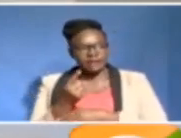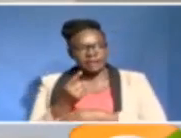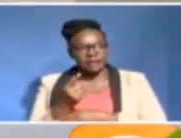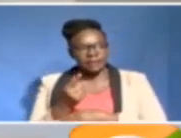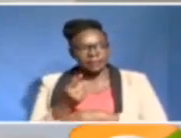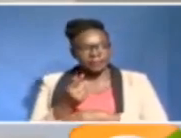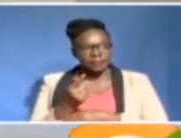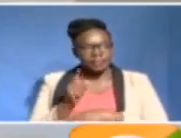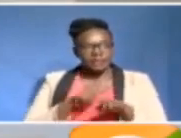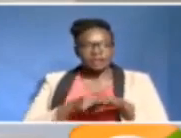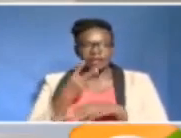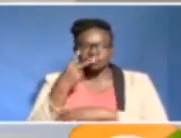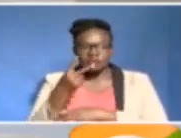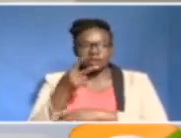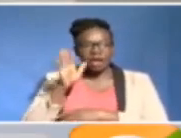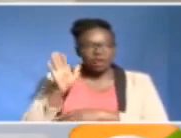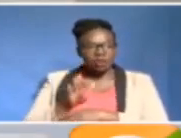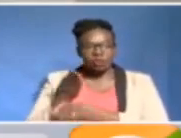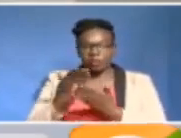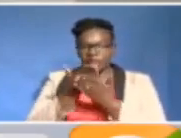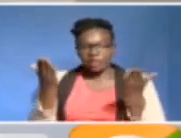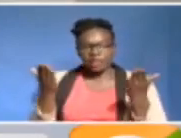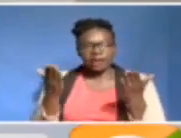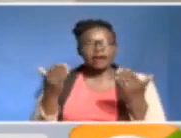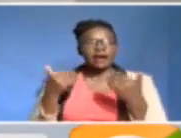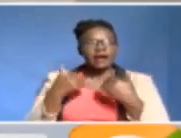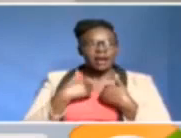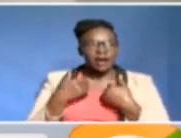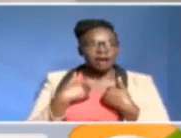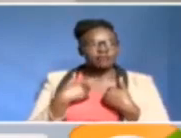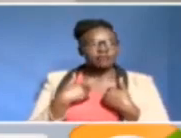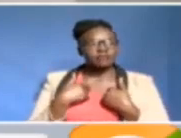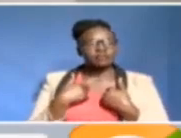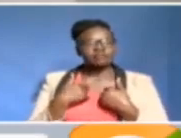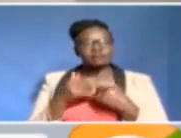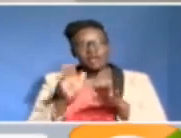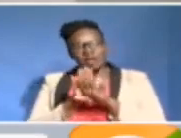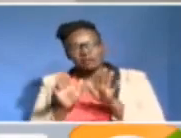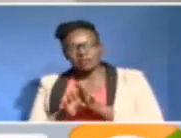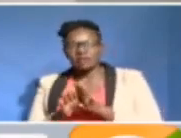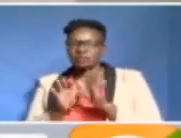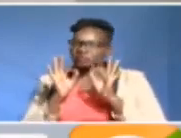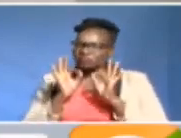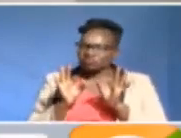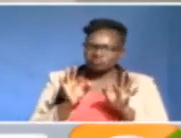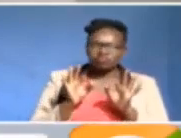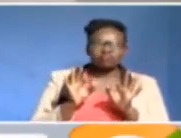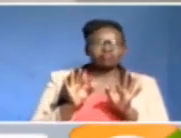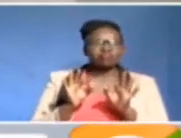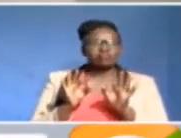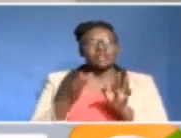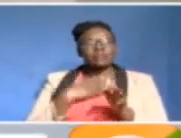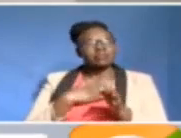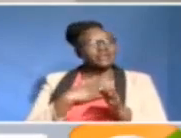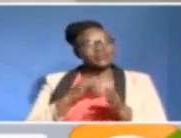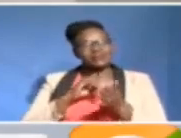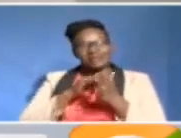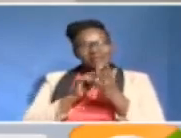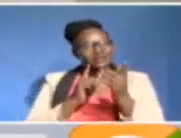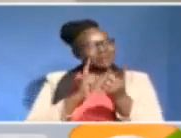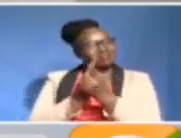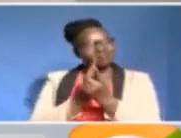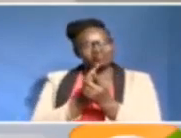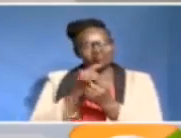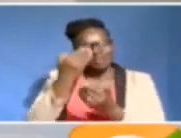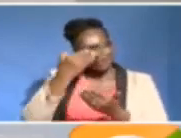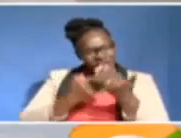when you see a woman out there having a shit together, please just meet them when on their own. Just learn